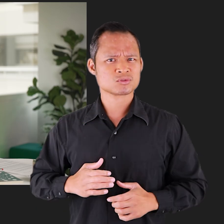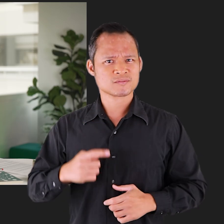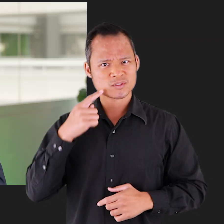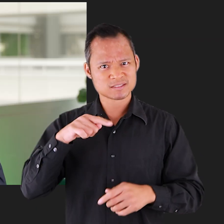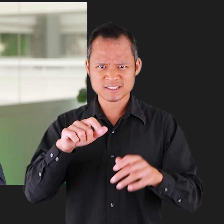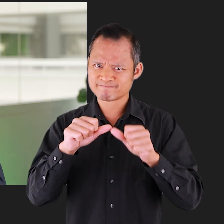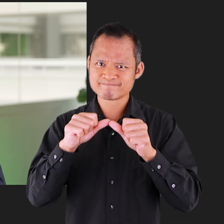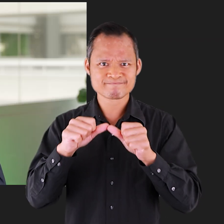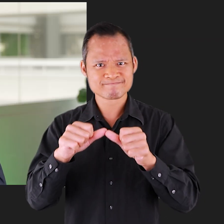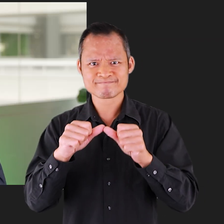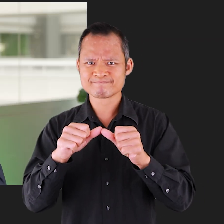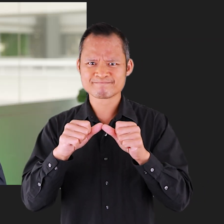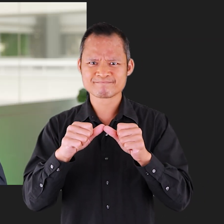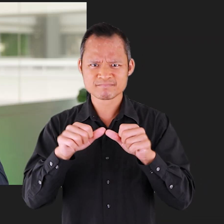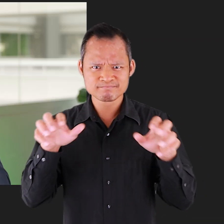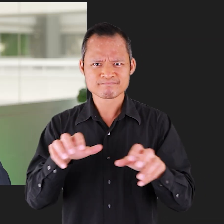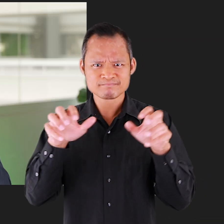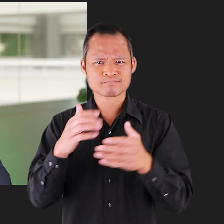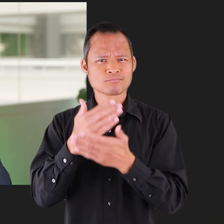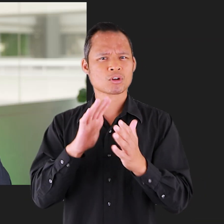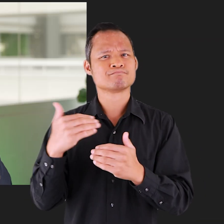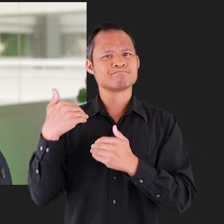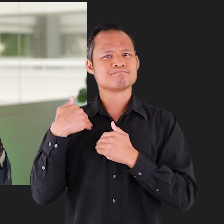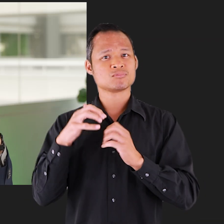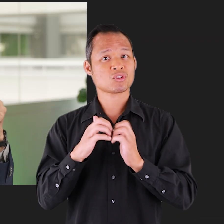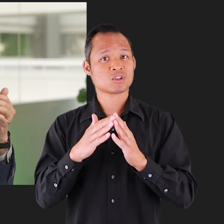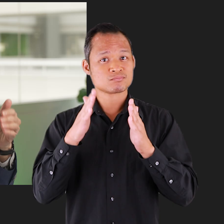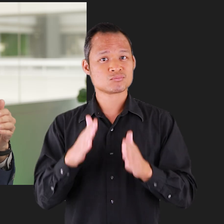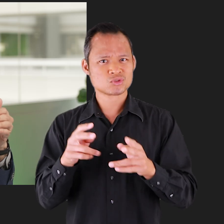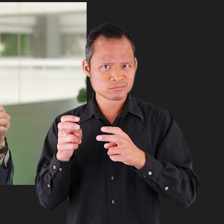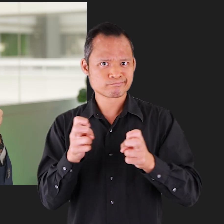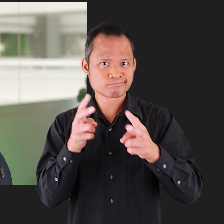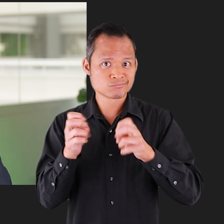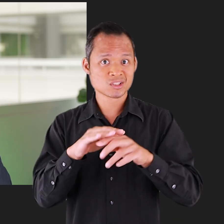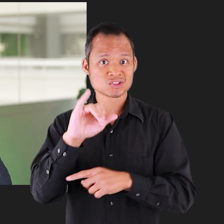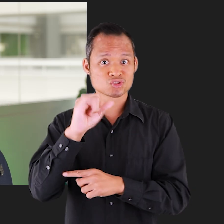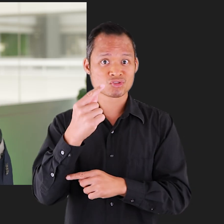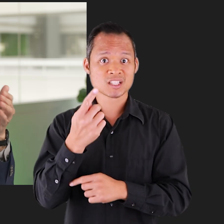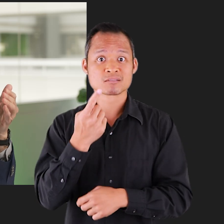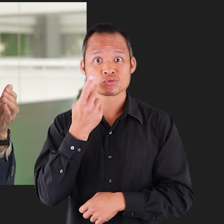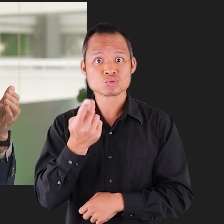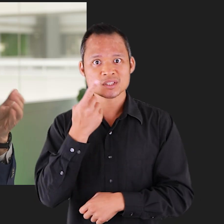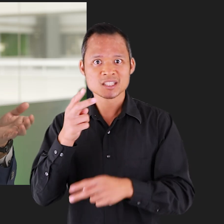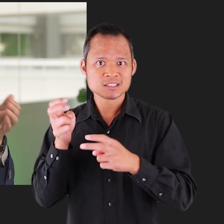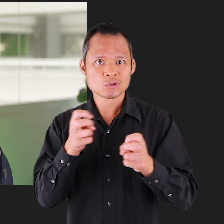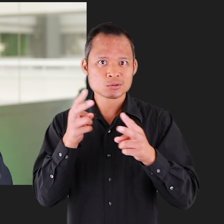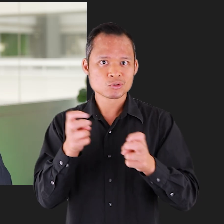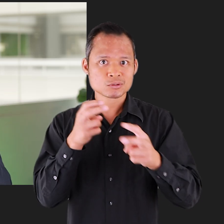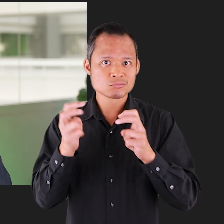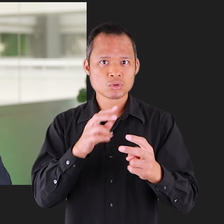customers. Notice that these assumptions require persistent action on the part of the entrepreneur. From posting on Instagram every second